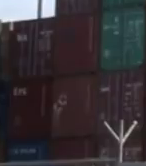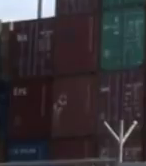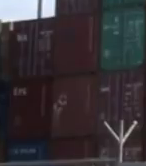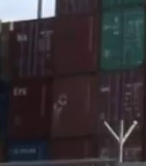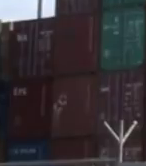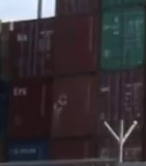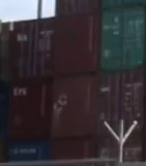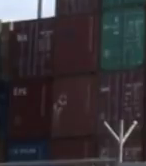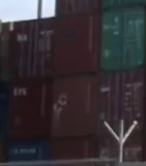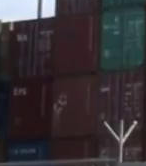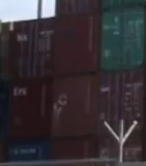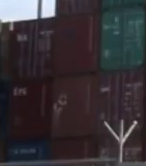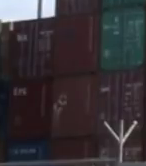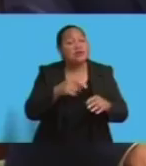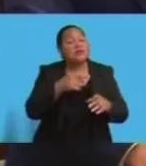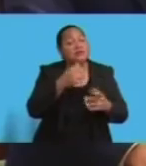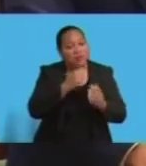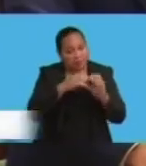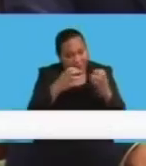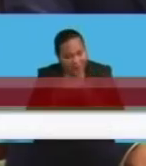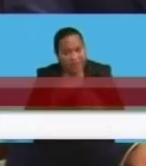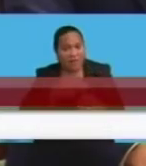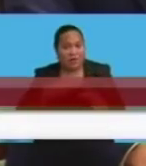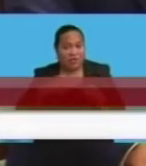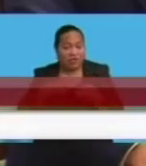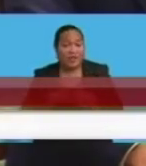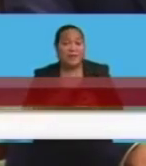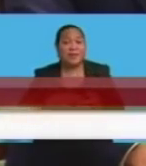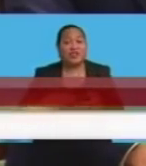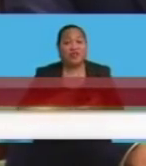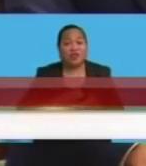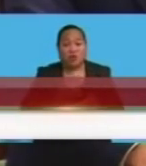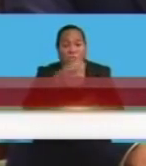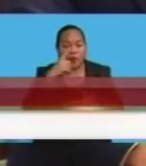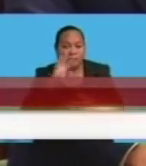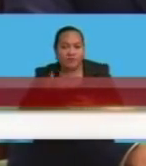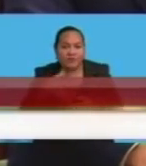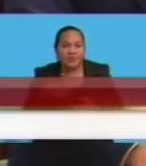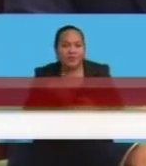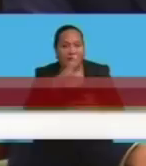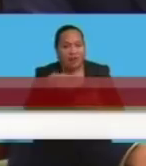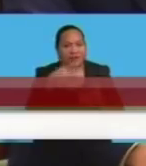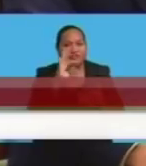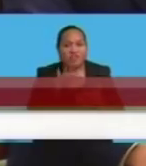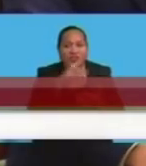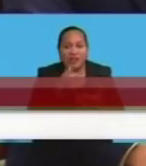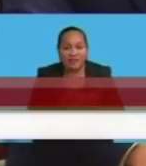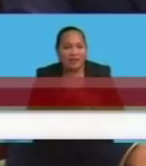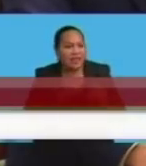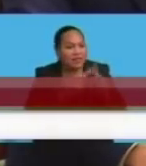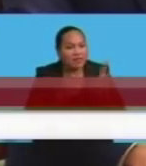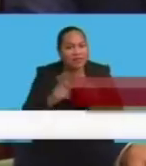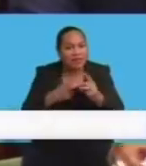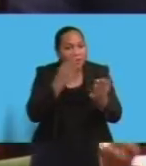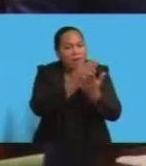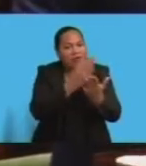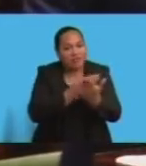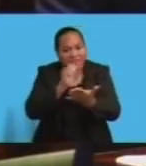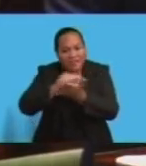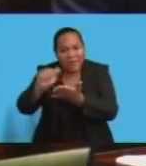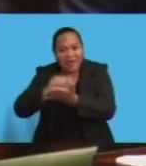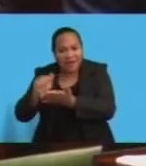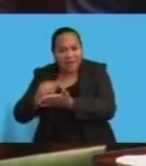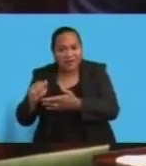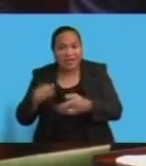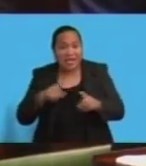Ministry of Economy has demanded efficiency. The Ministry of Economy will be carrying out regular checks on the budget spends of various ministries. And